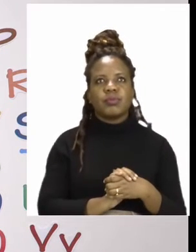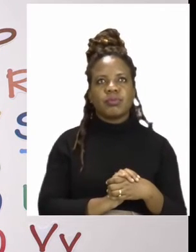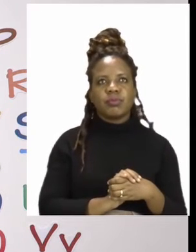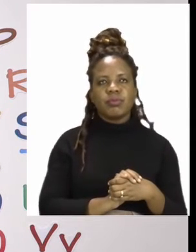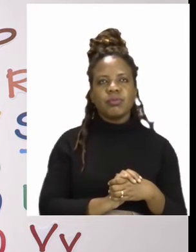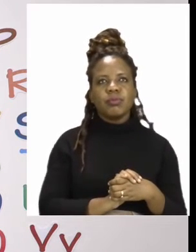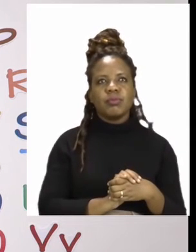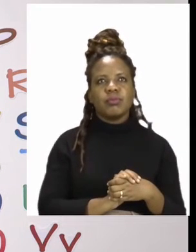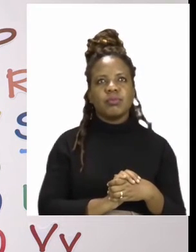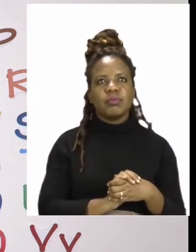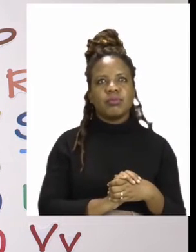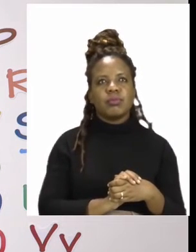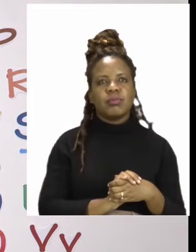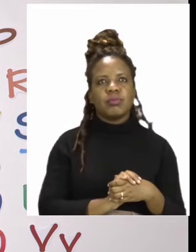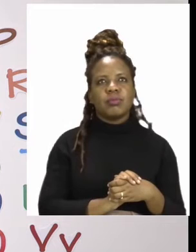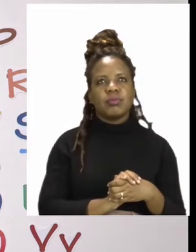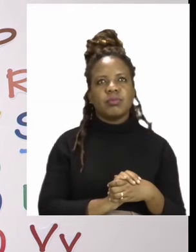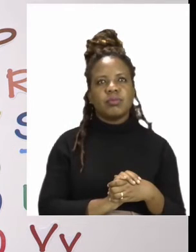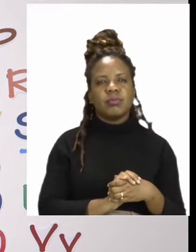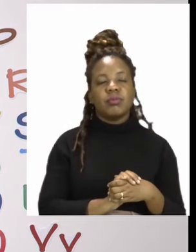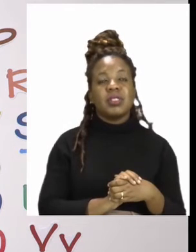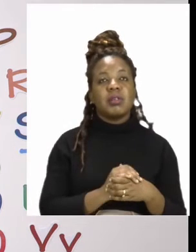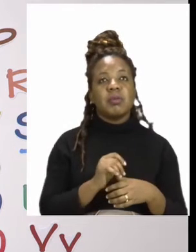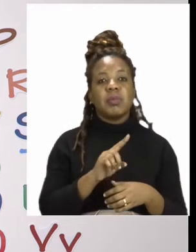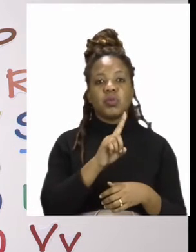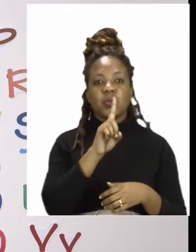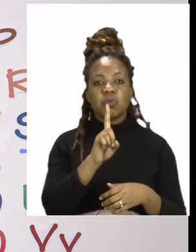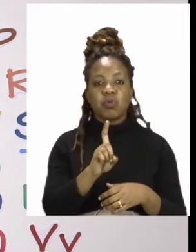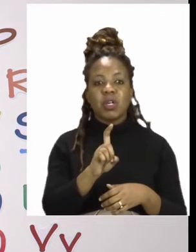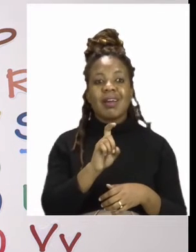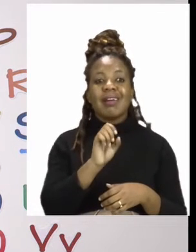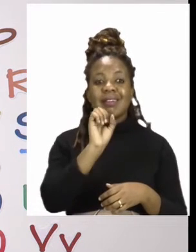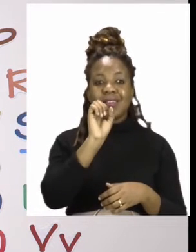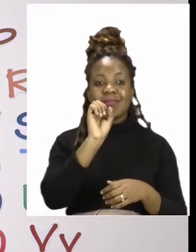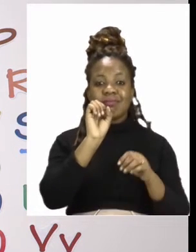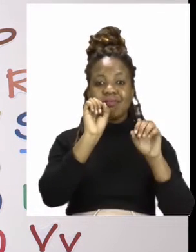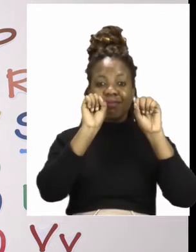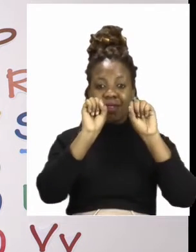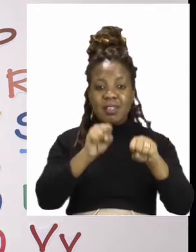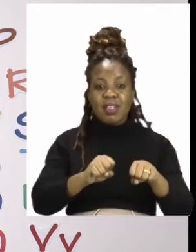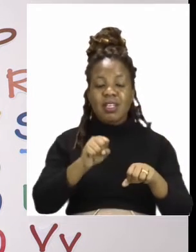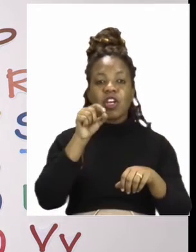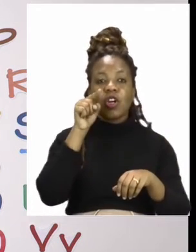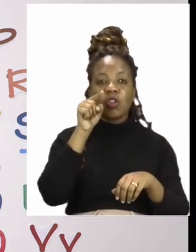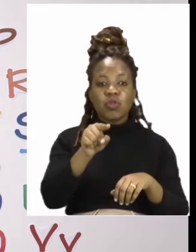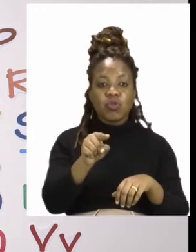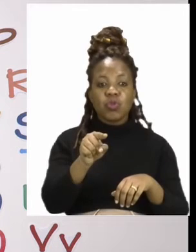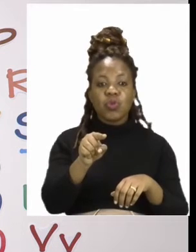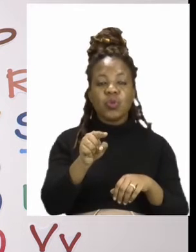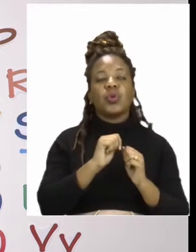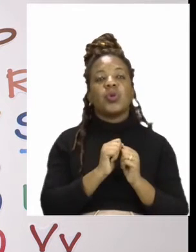with the word. If you can, I want you to do the action. But if you can't, I want you to stand and say, no,